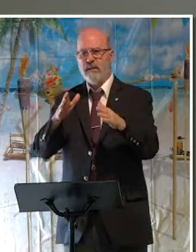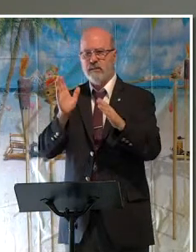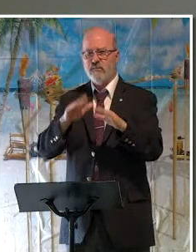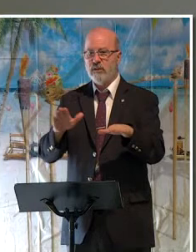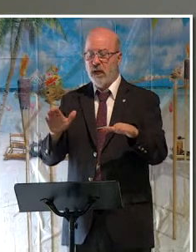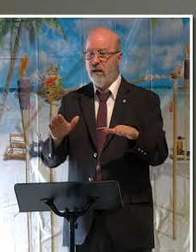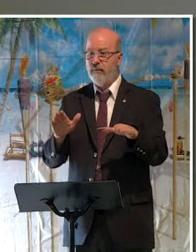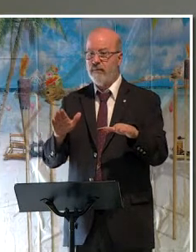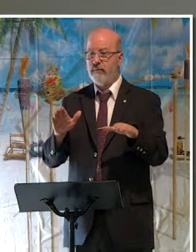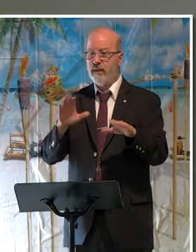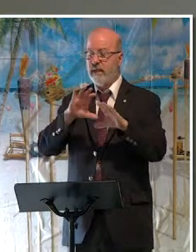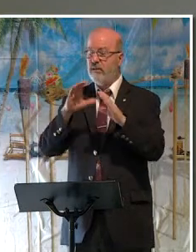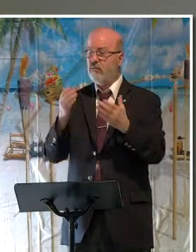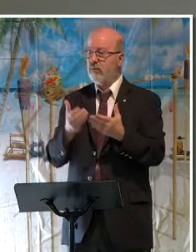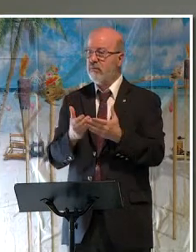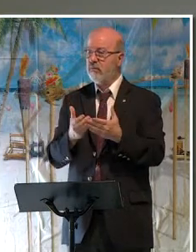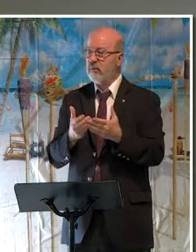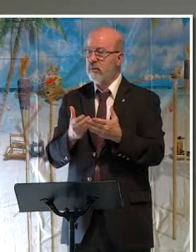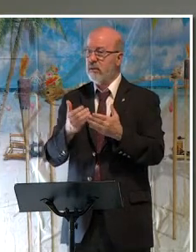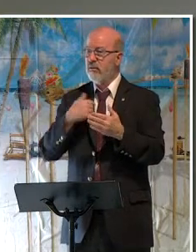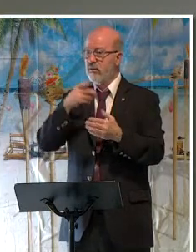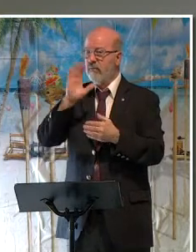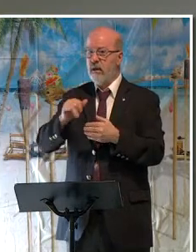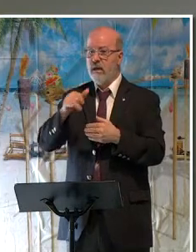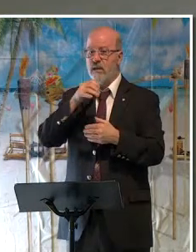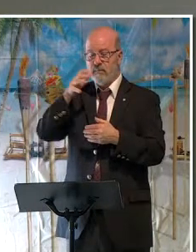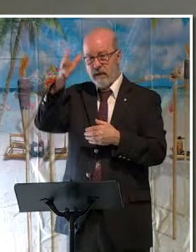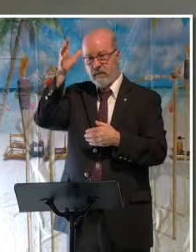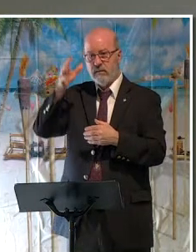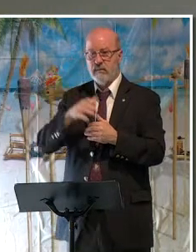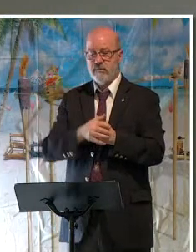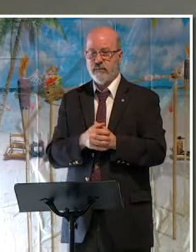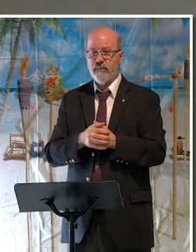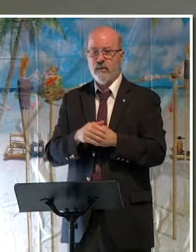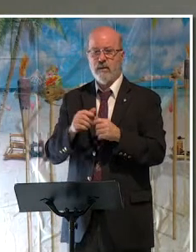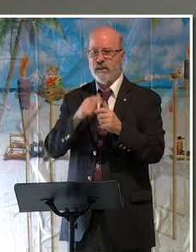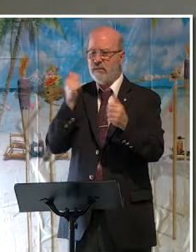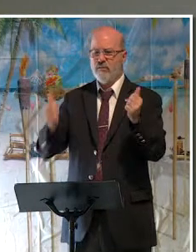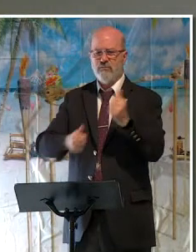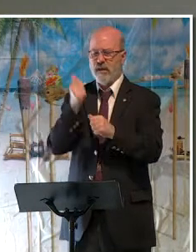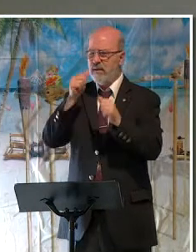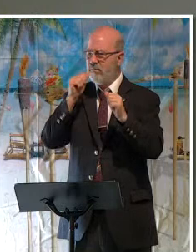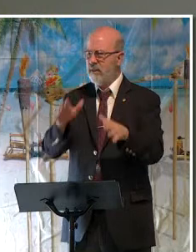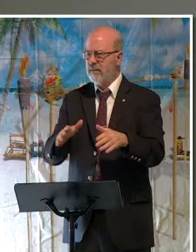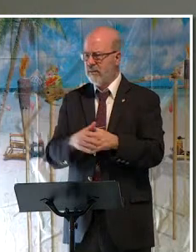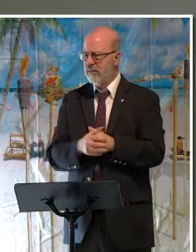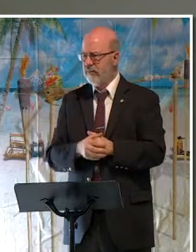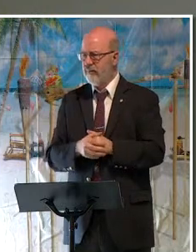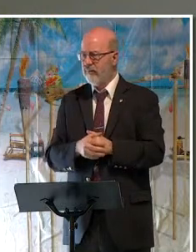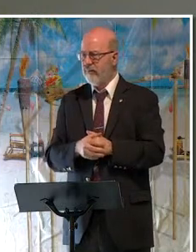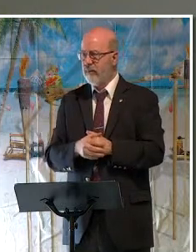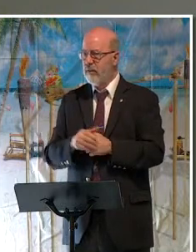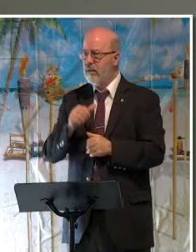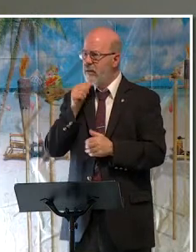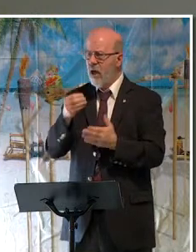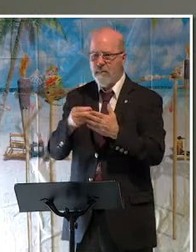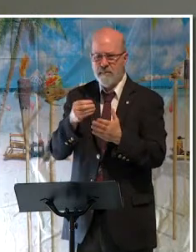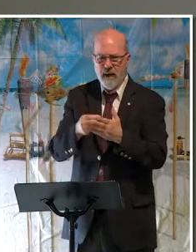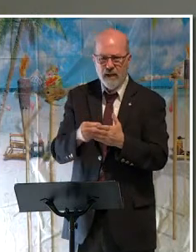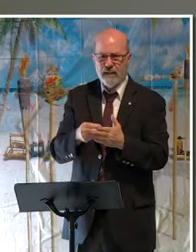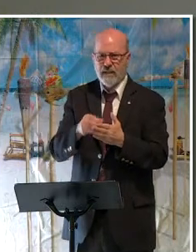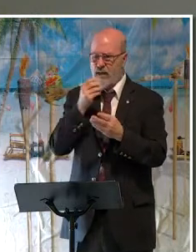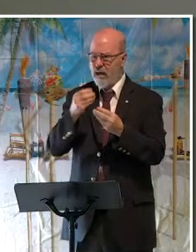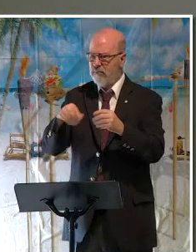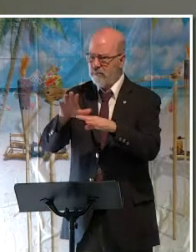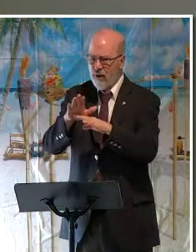child in this world than to have godly parents. No greater blessing. Not to have money, not to have